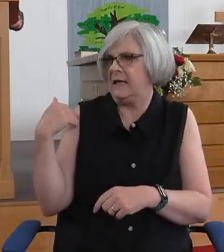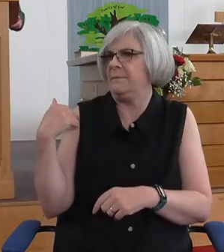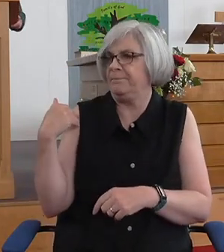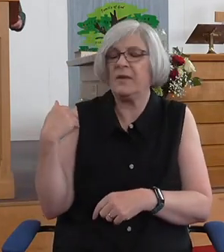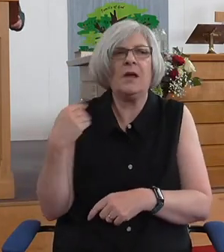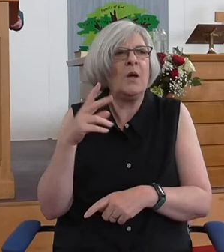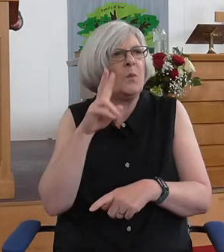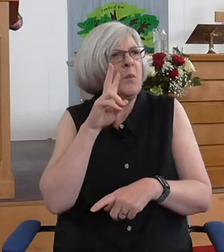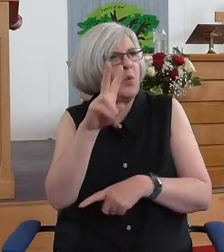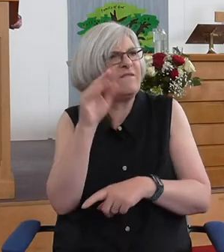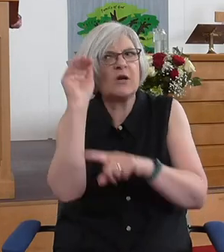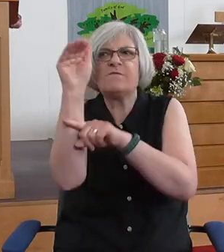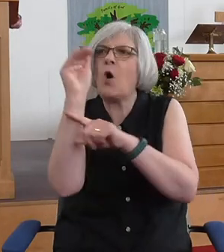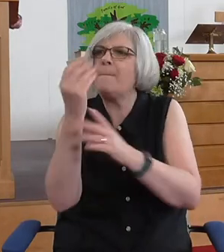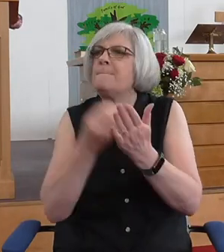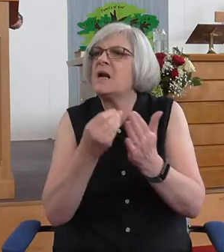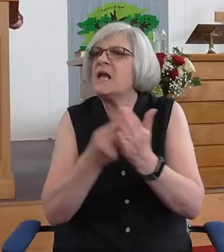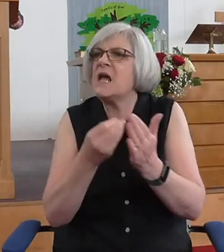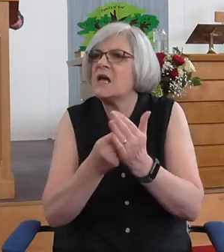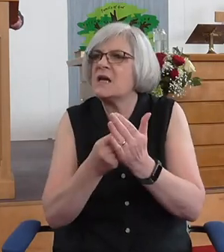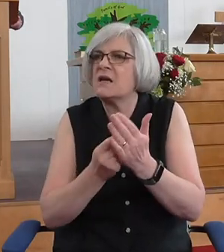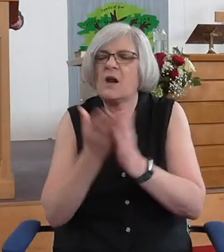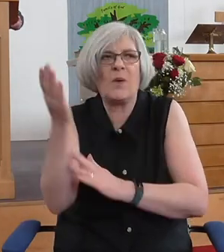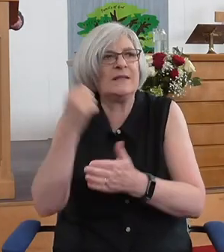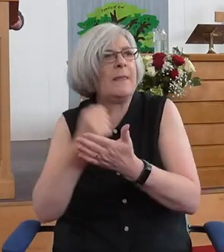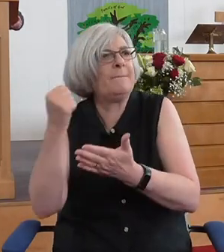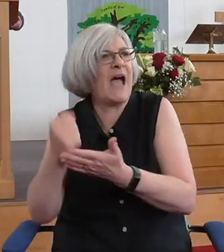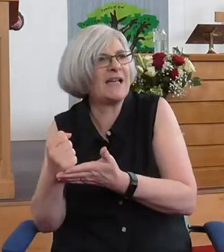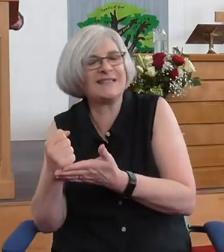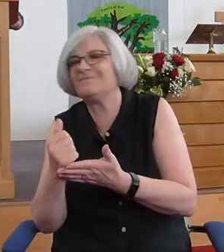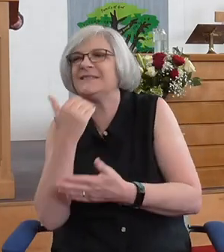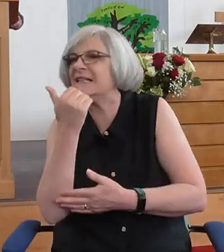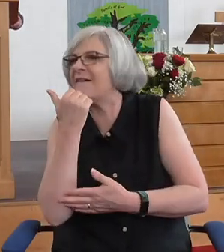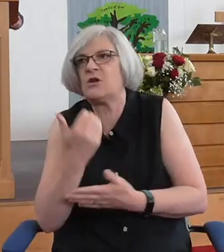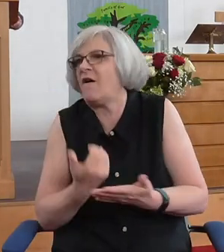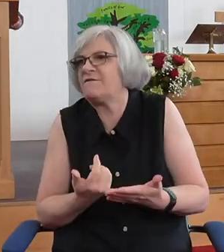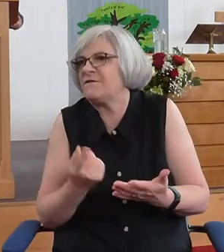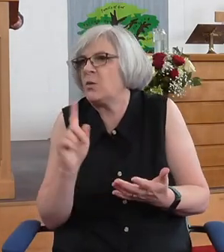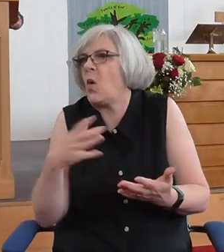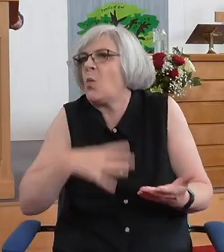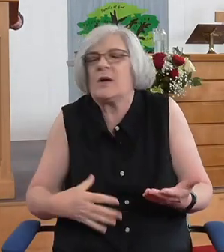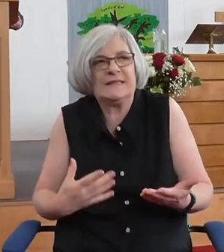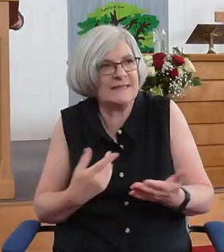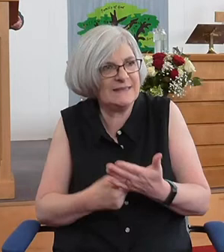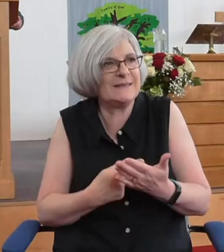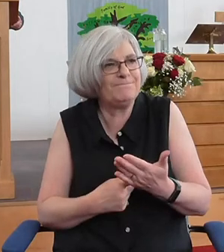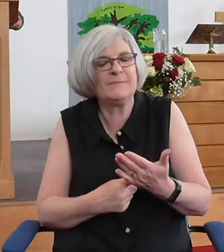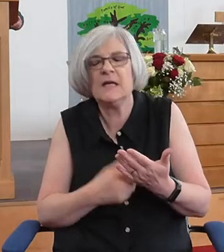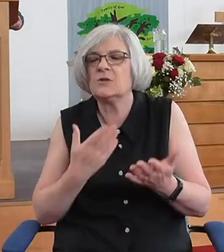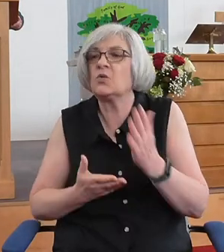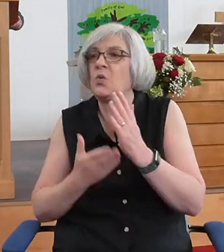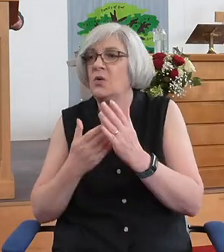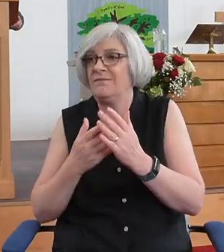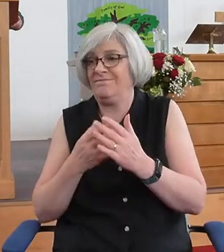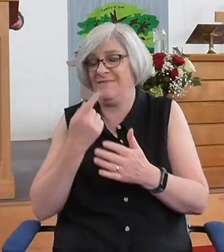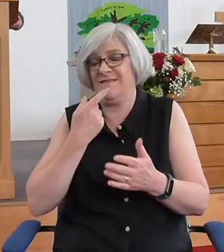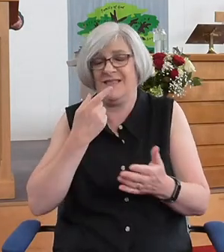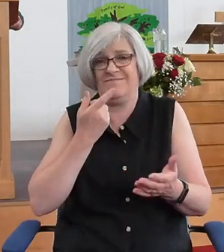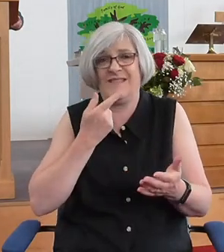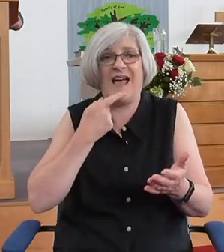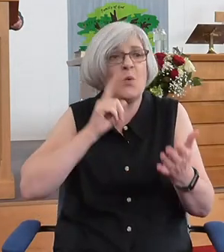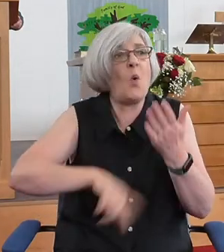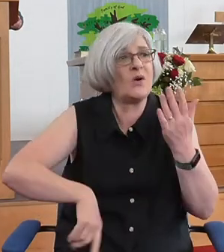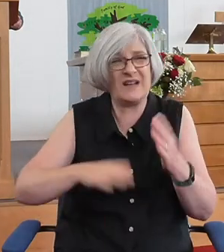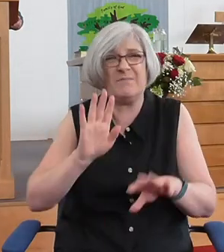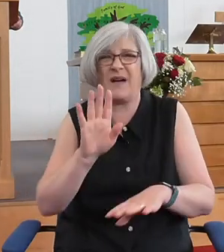we were looking for foreign currency and I went to the bank. They didn't have any currency on the premises. You had to order it in. But